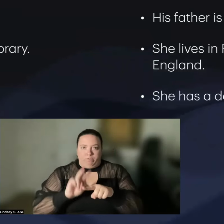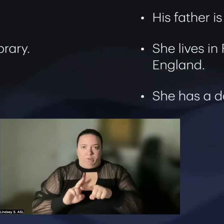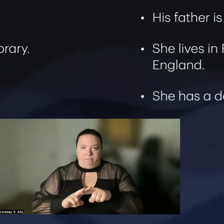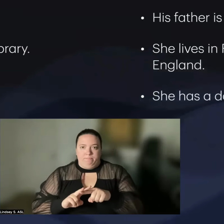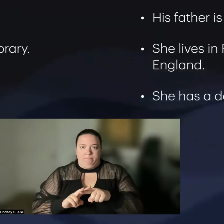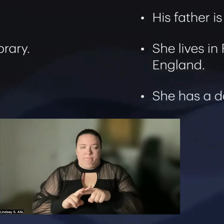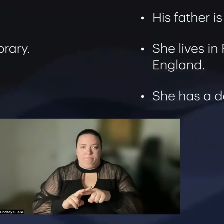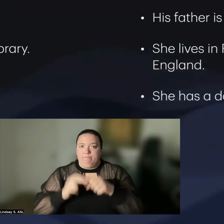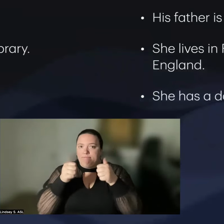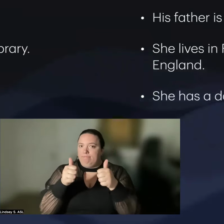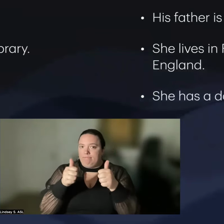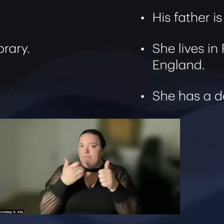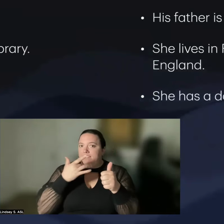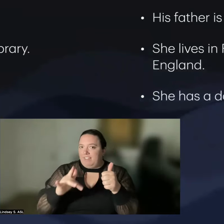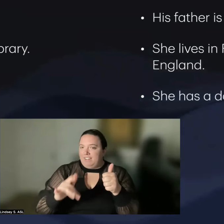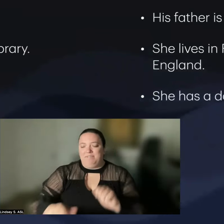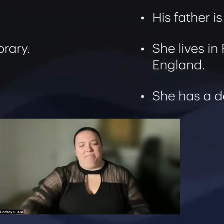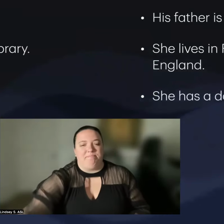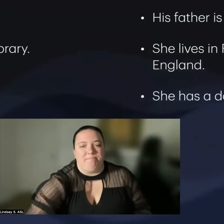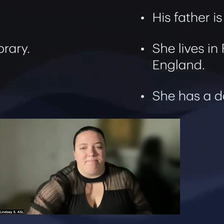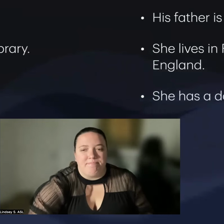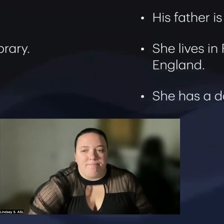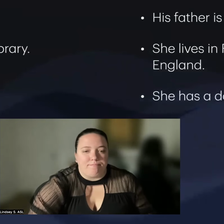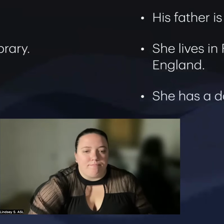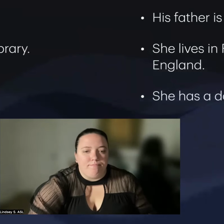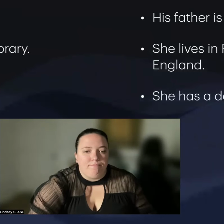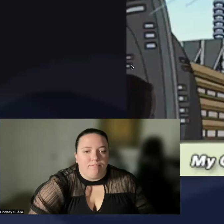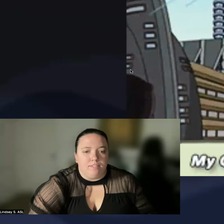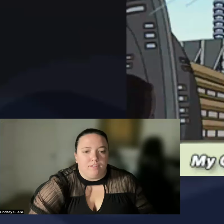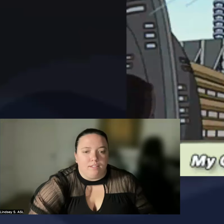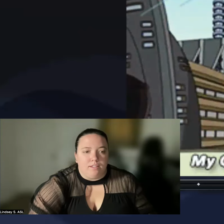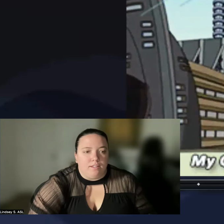practicing your vocab. Good luck.